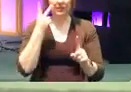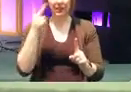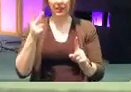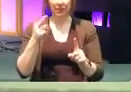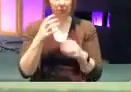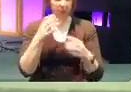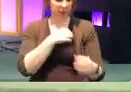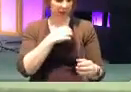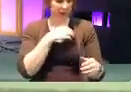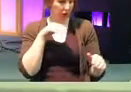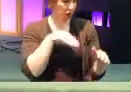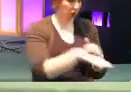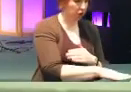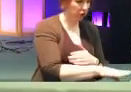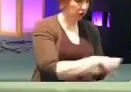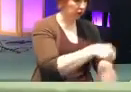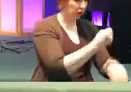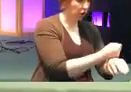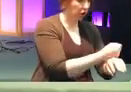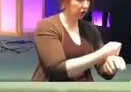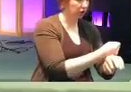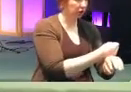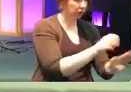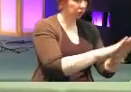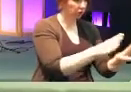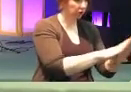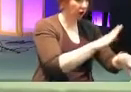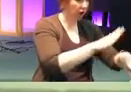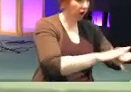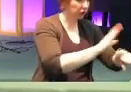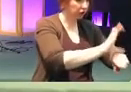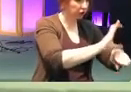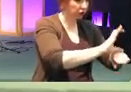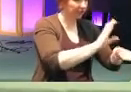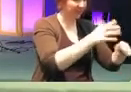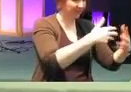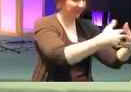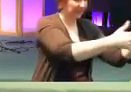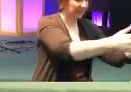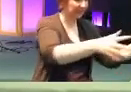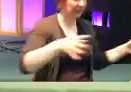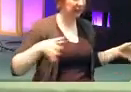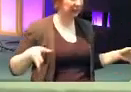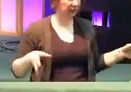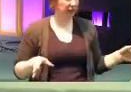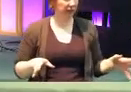police are coming in, they're locking doors on churches, they're putting fences around churches.